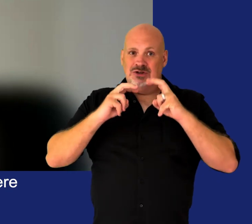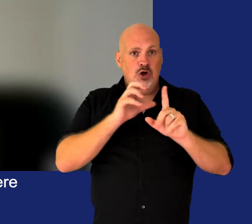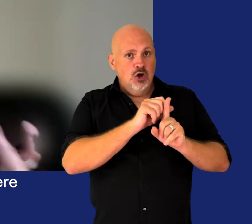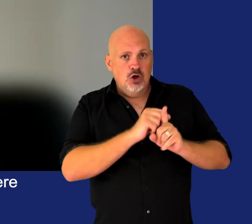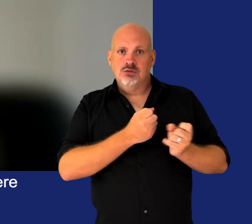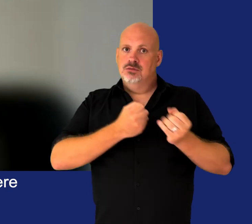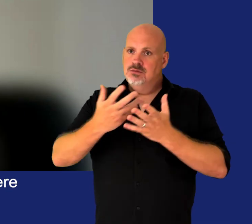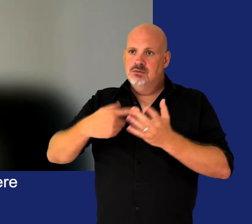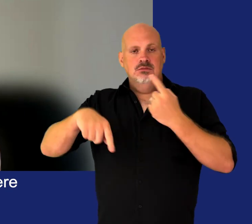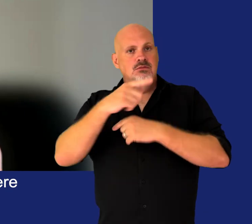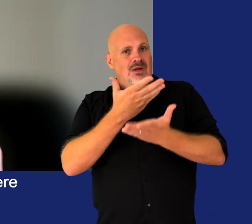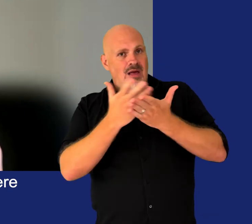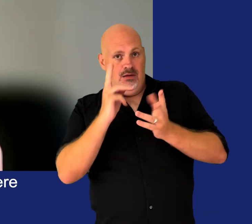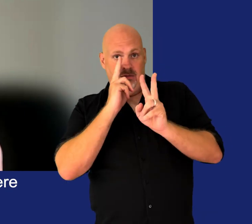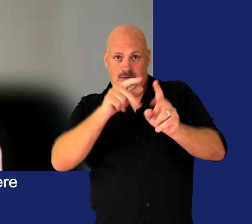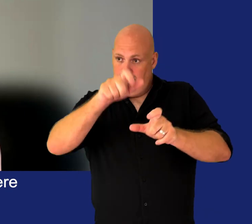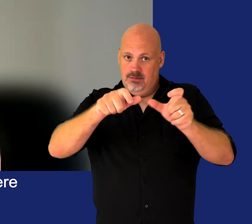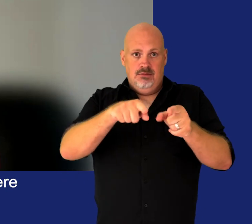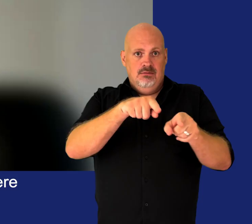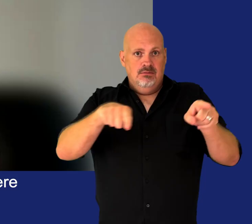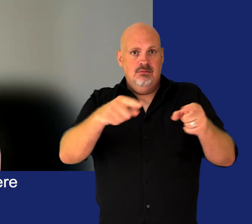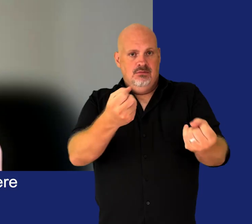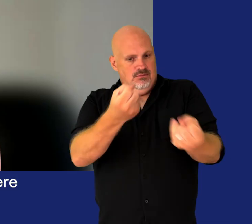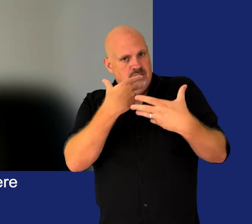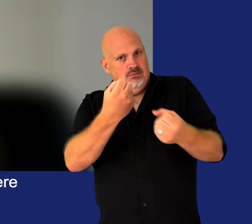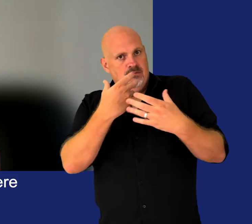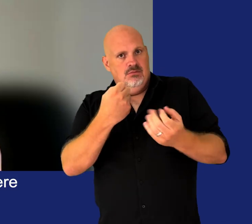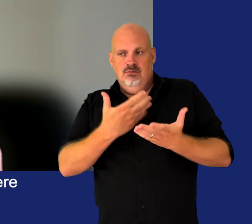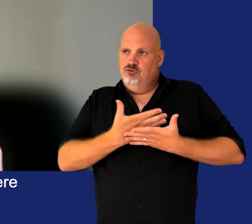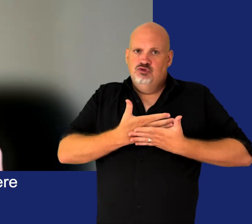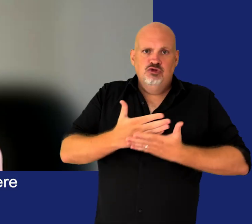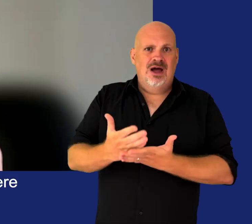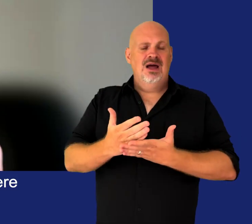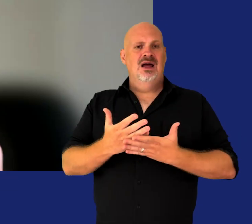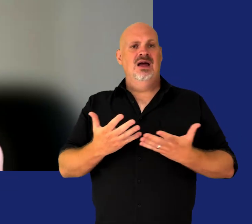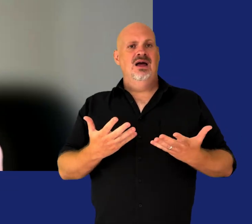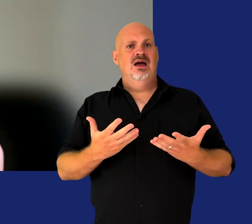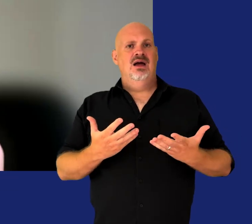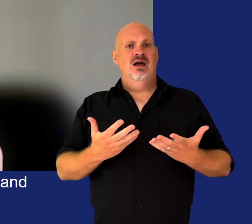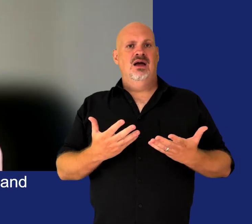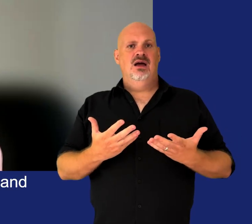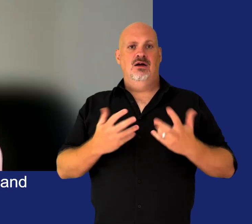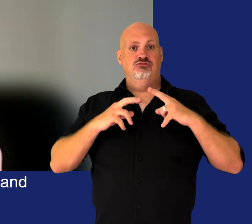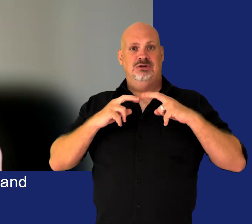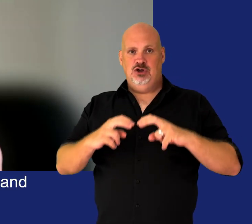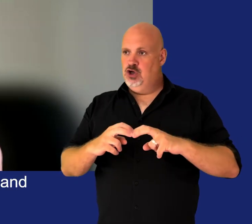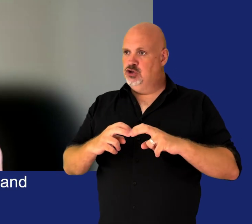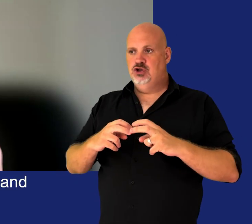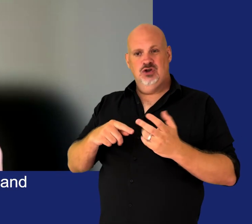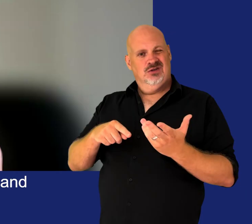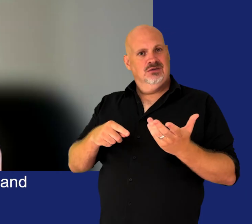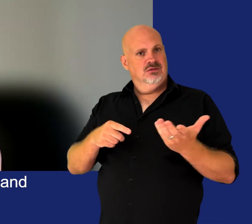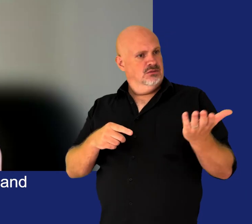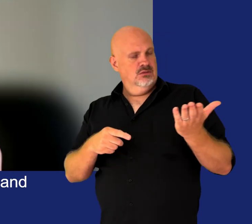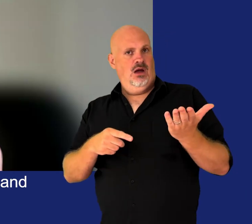life. We bring some of our participants here to verbalise and share kind of what they contributed to the